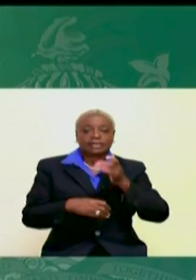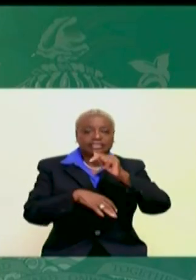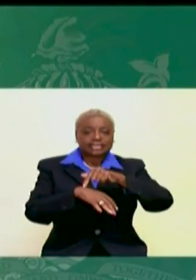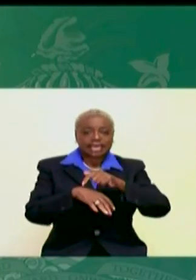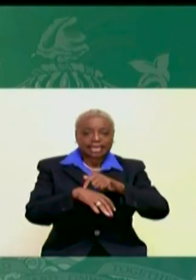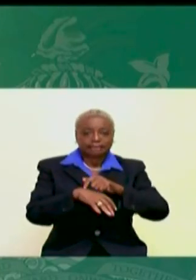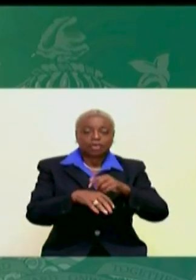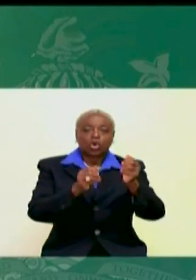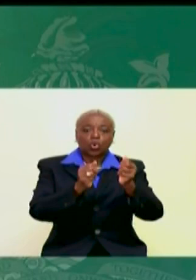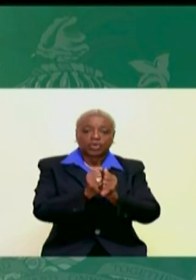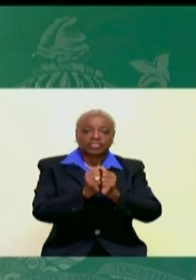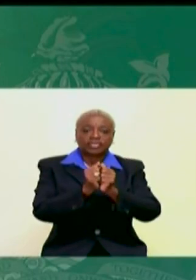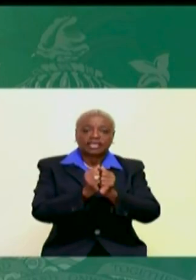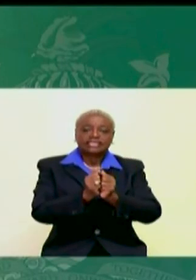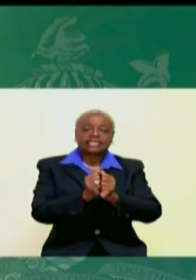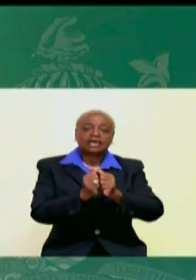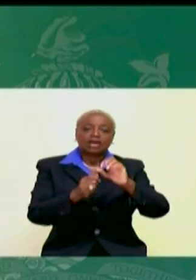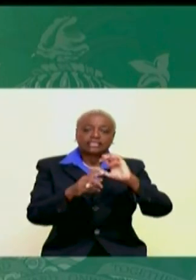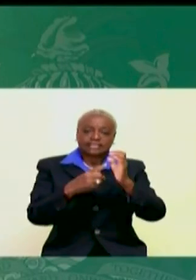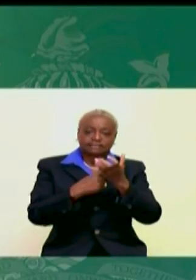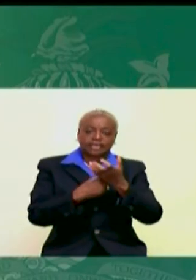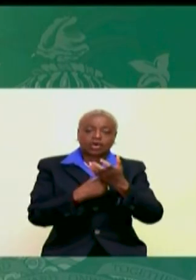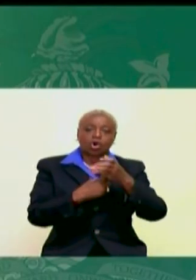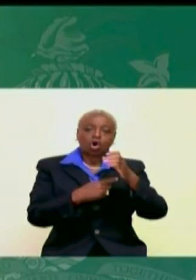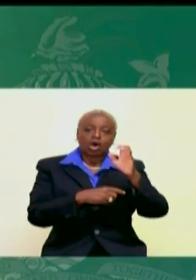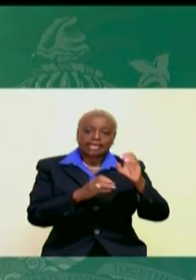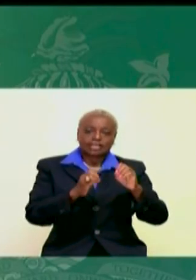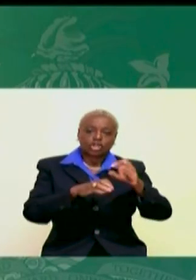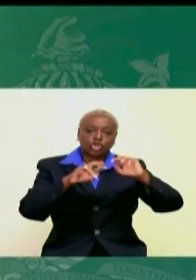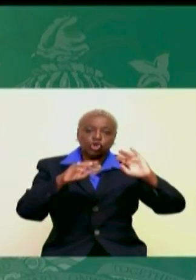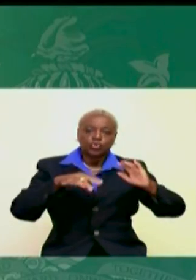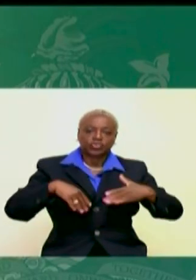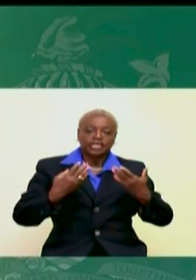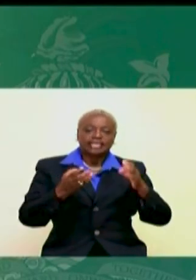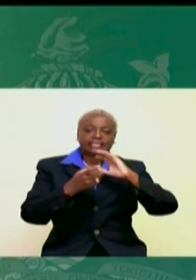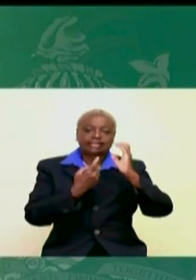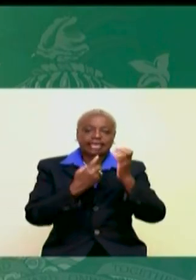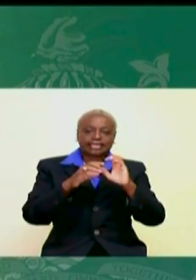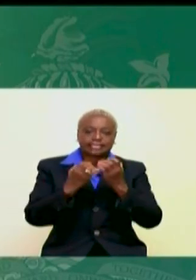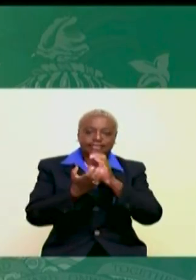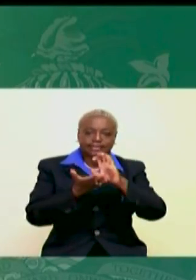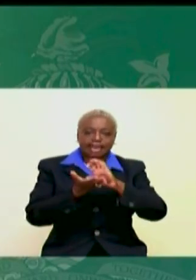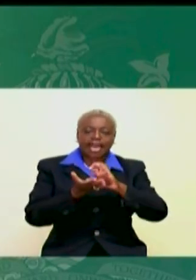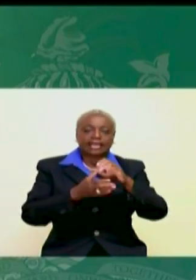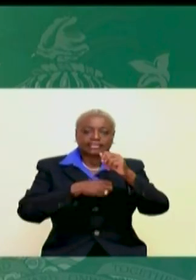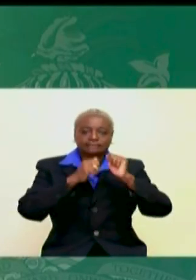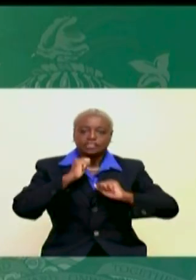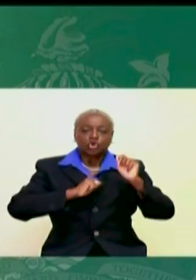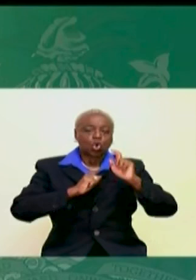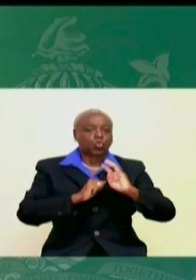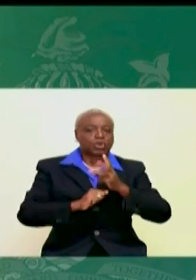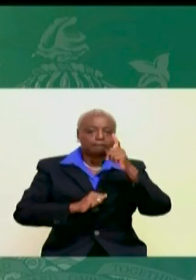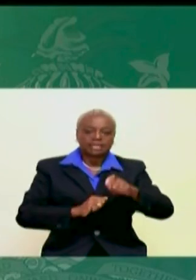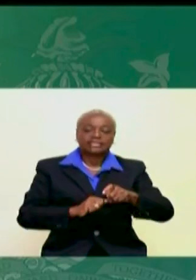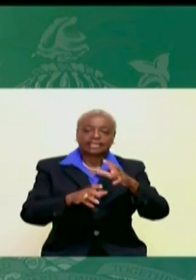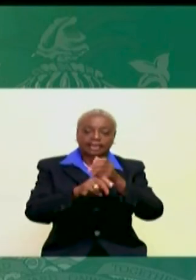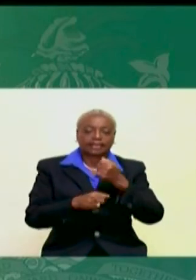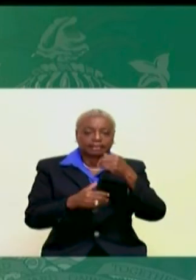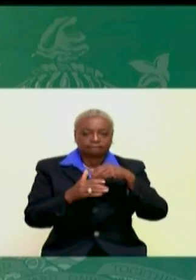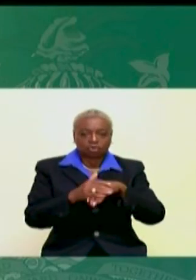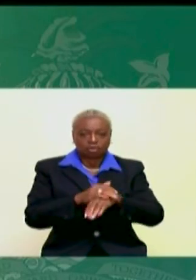civic organizations, and youth-centered activities. We must get involved. If we want a